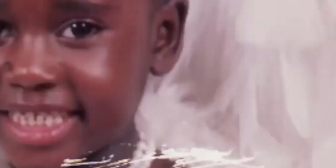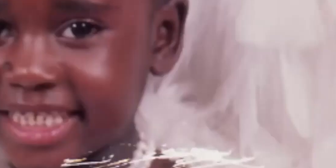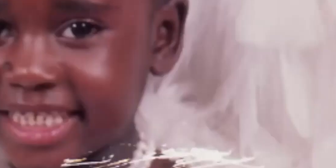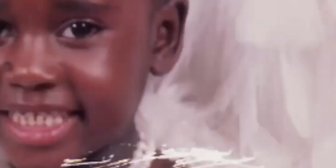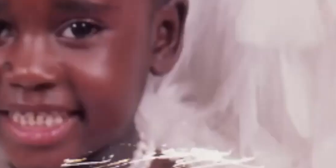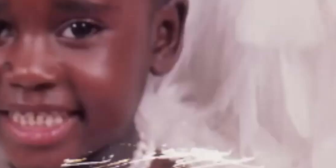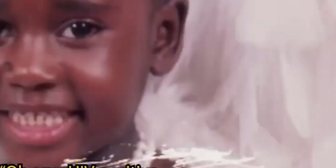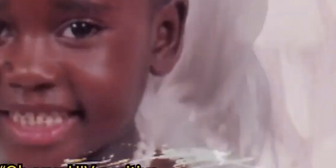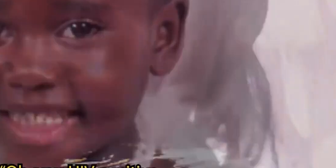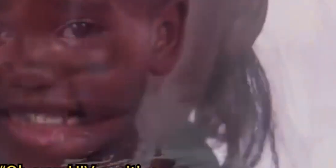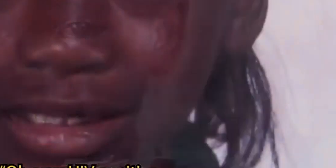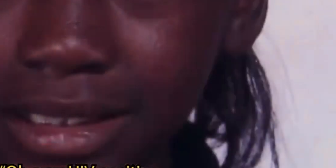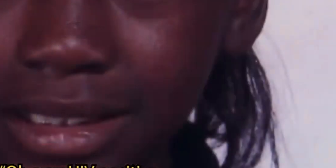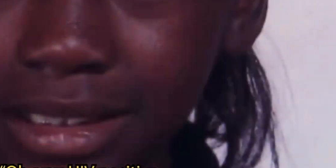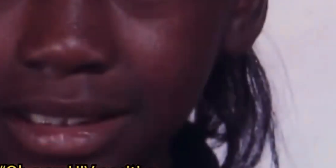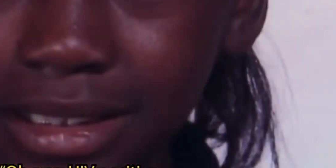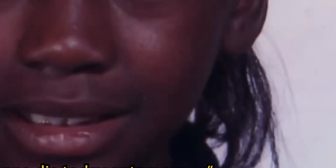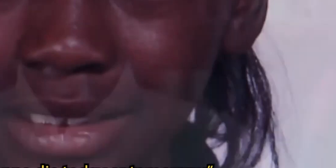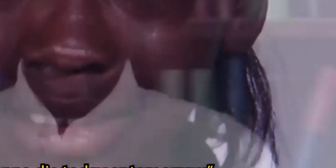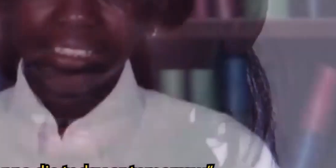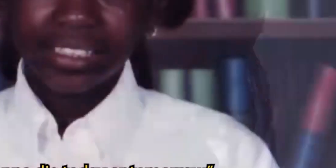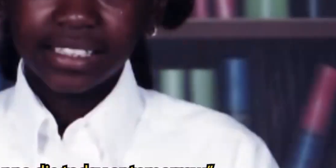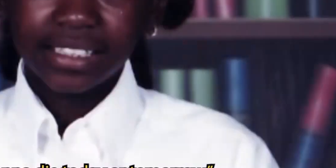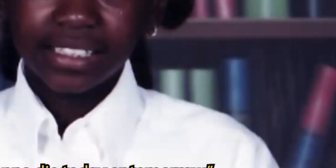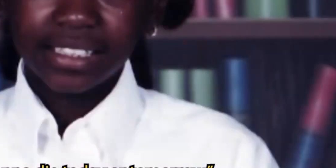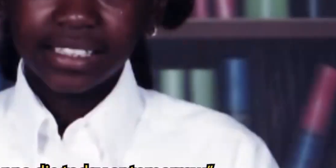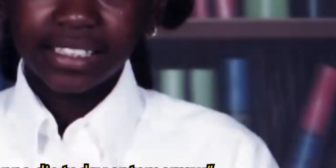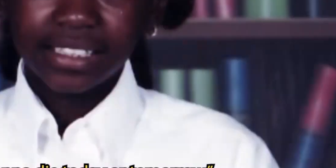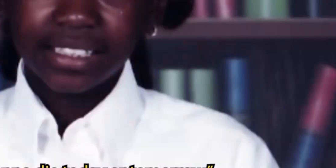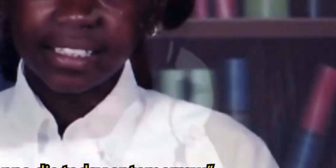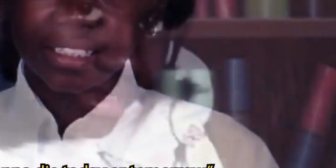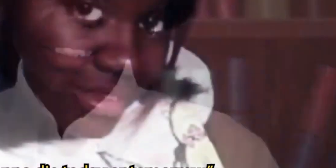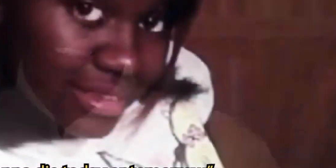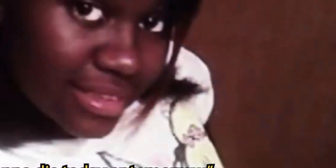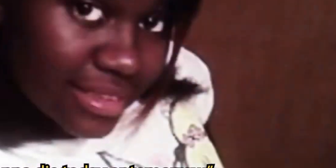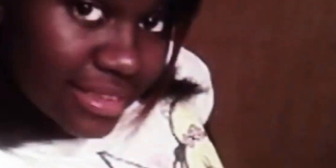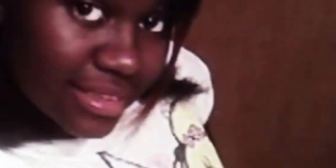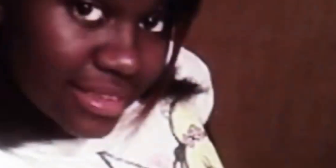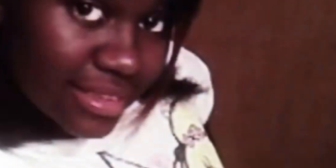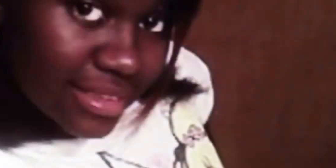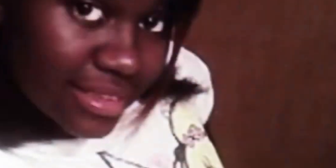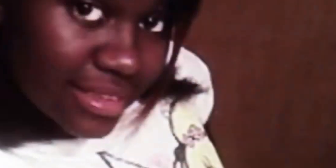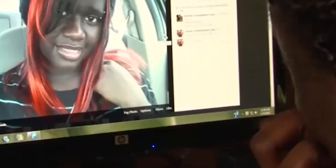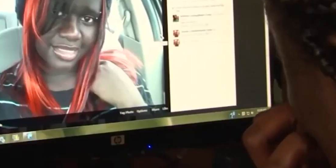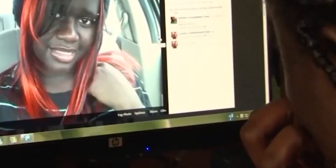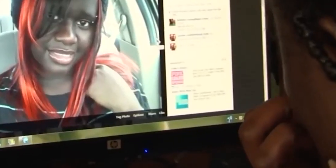tiny. Oh, you HIV positive, you gonna die today or tomorrow.